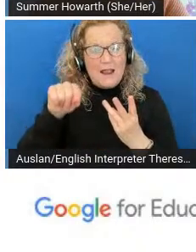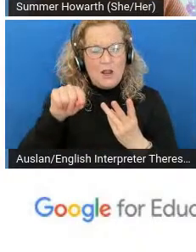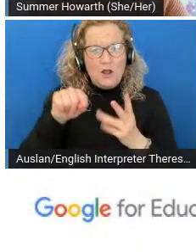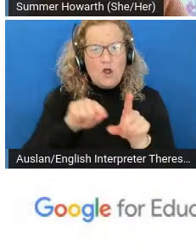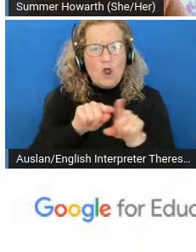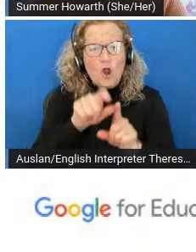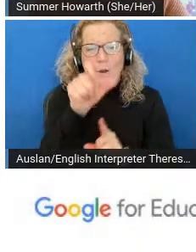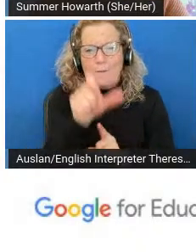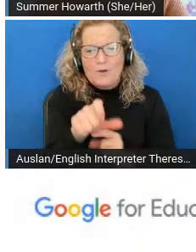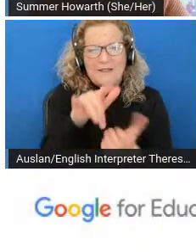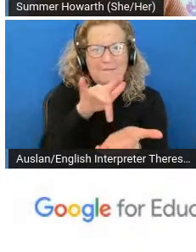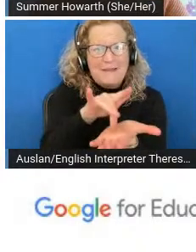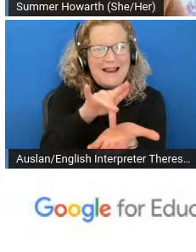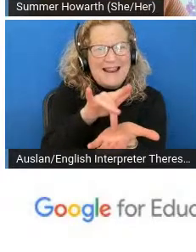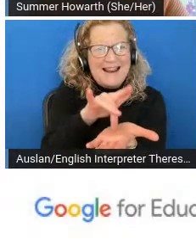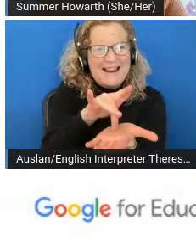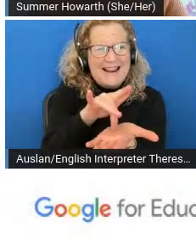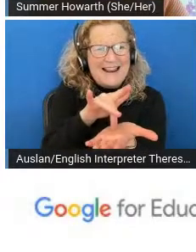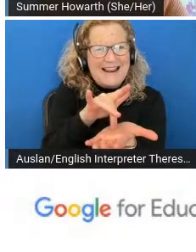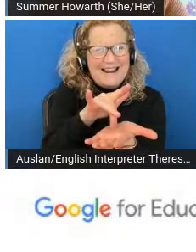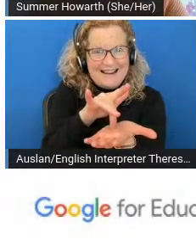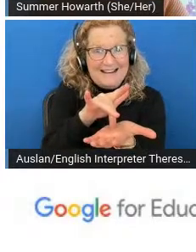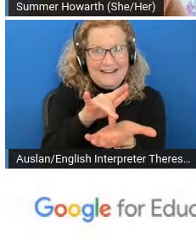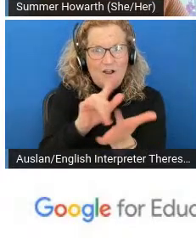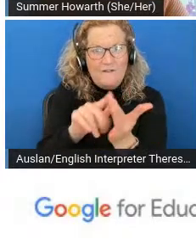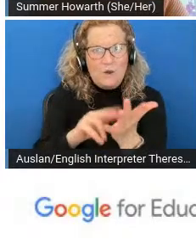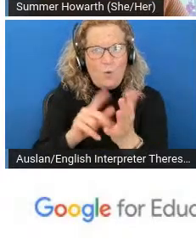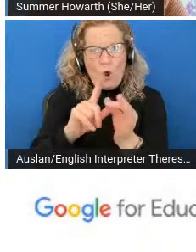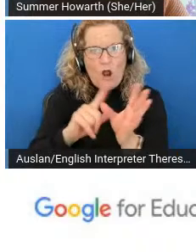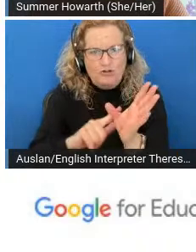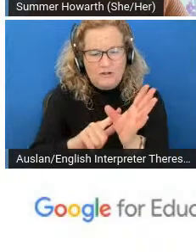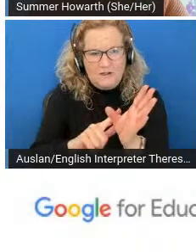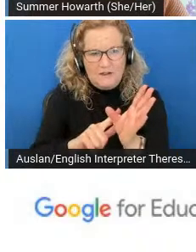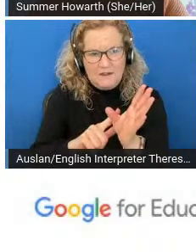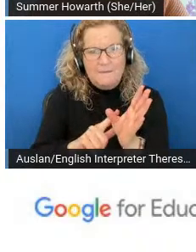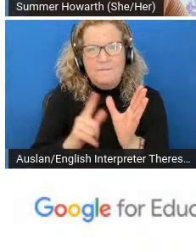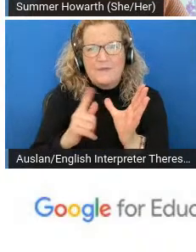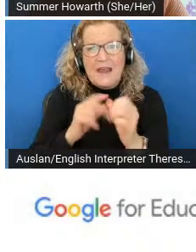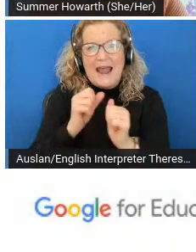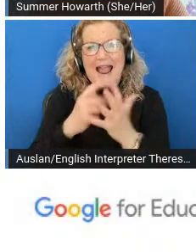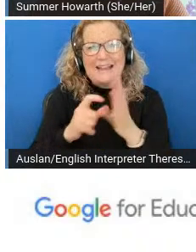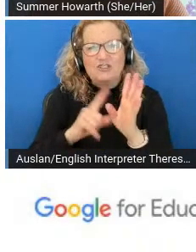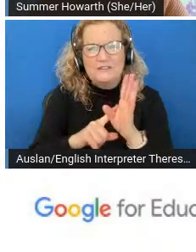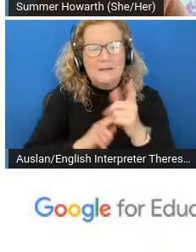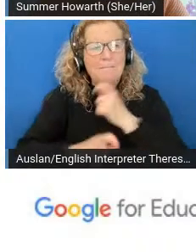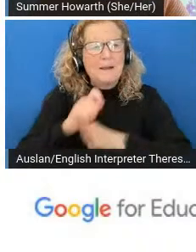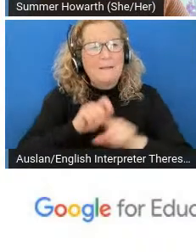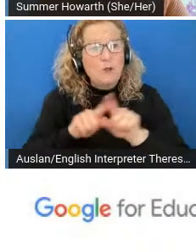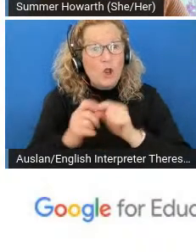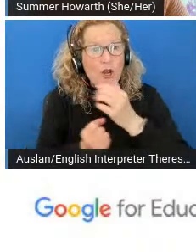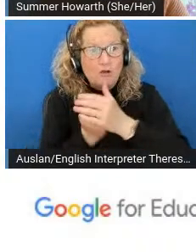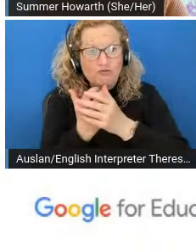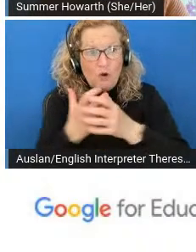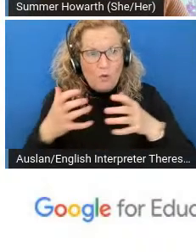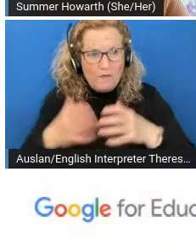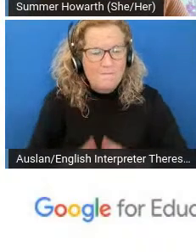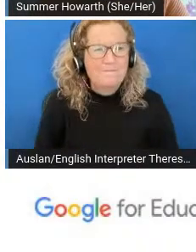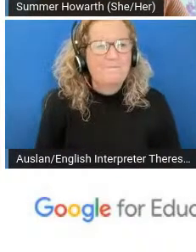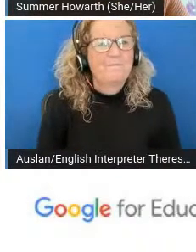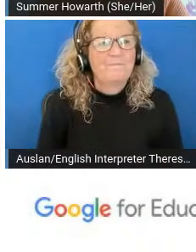of inquiry. So really looking at agency and learning growth. What we might do